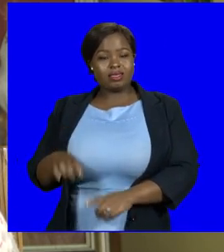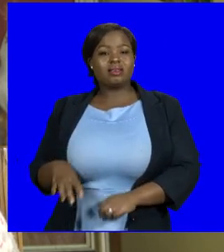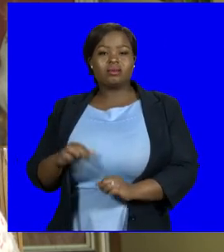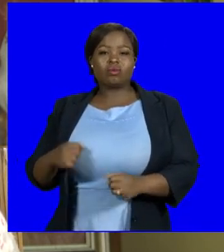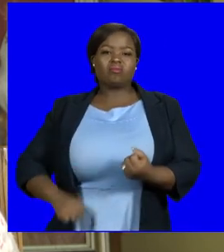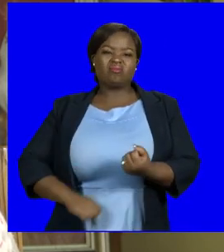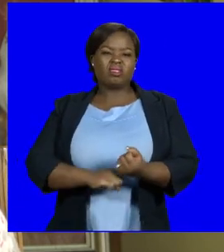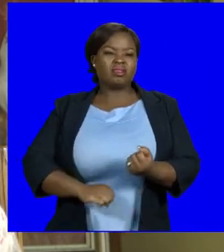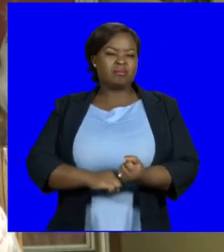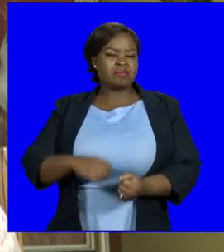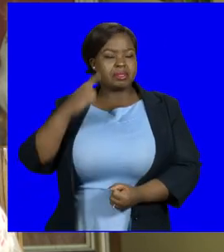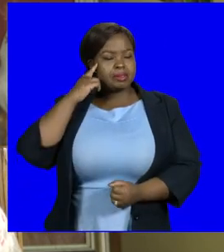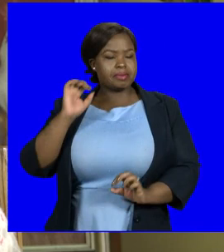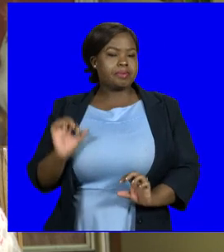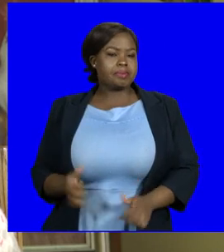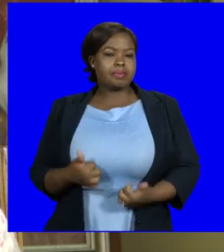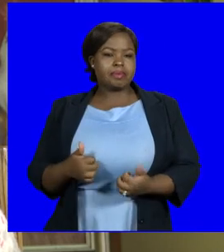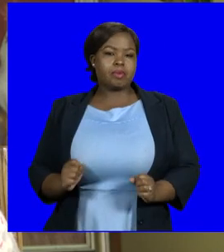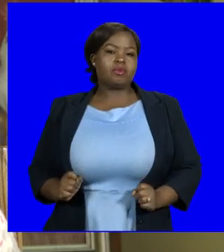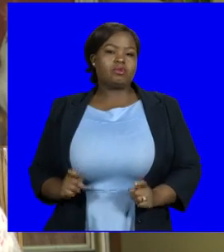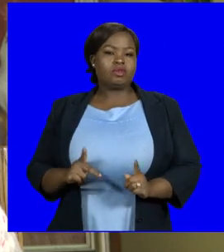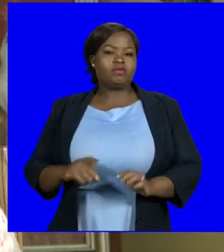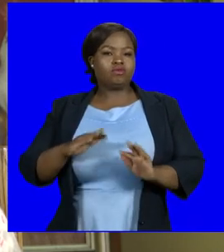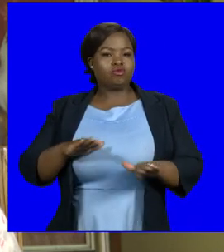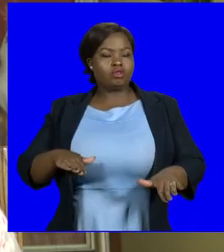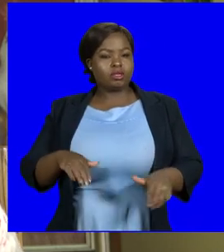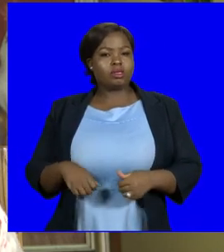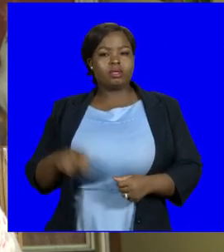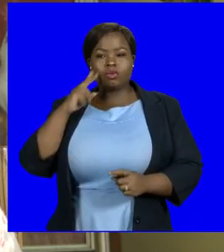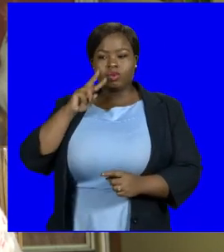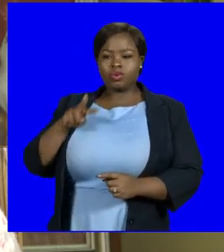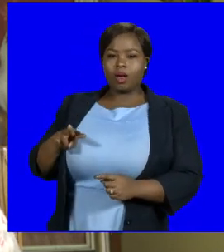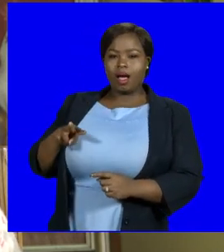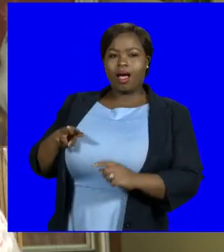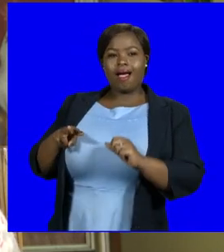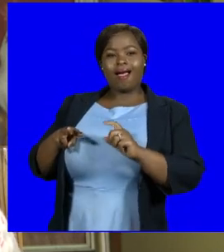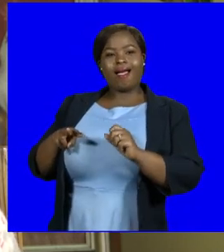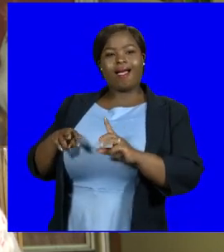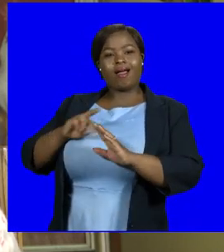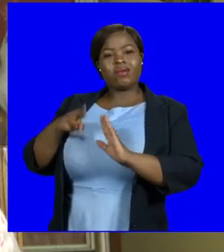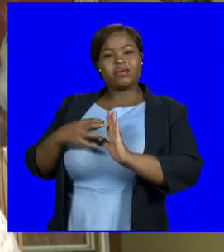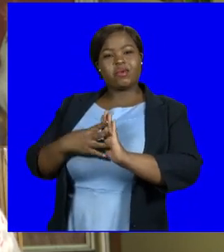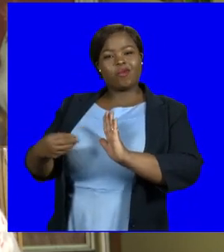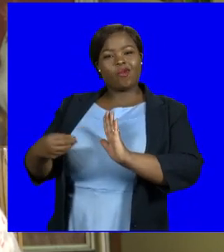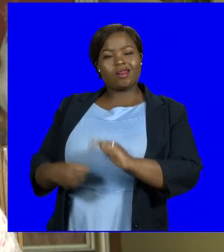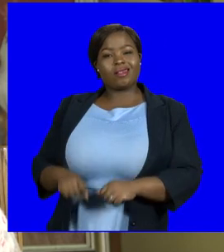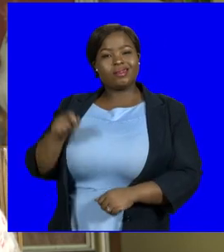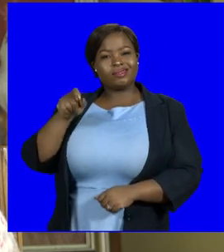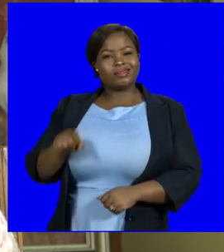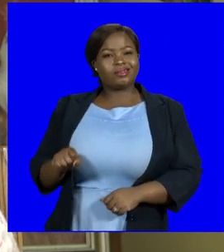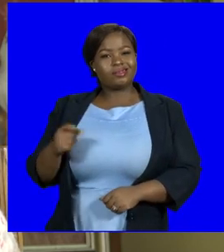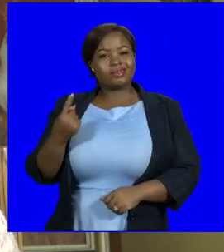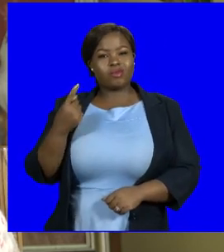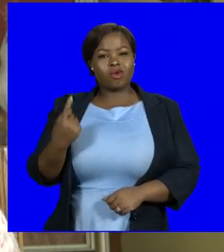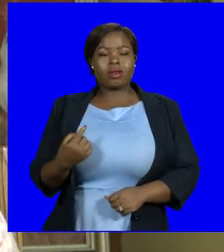an excellent opportunity for children to role model. There's a living example of somebody